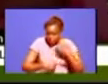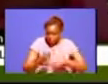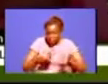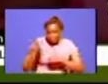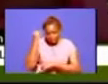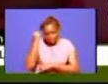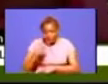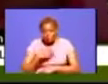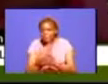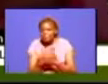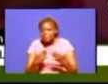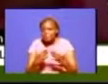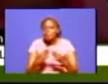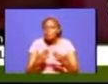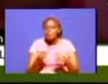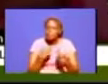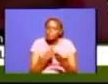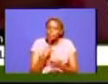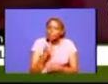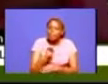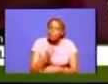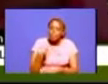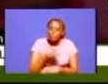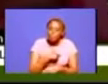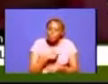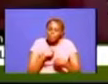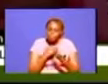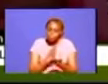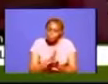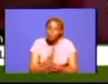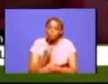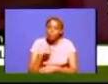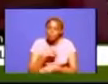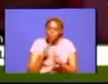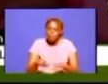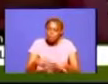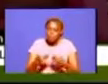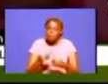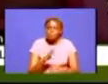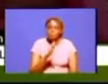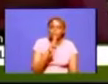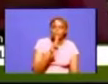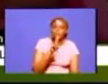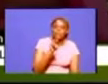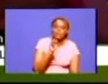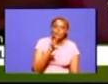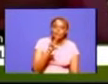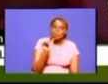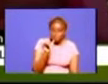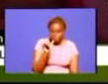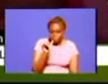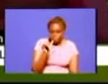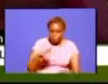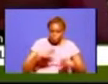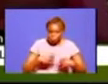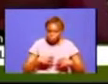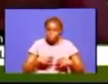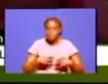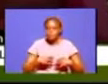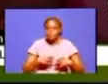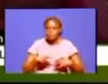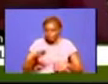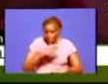some of them being ensuring that we will ensure that we give bursary to the people of Kiambaa in a transparent manner